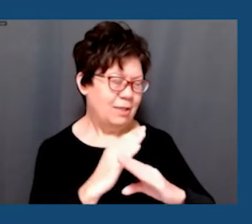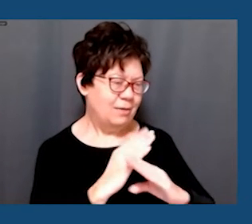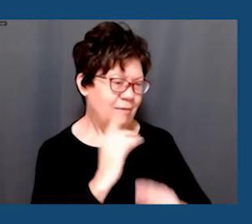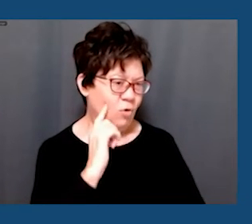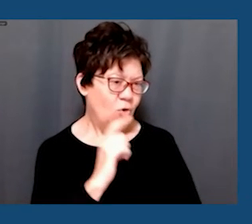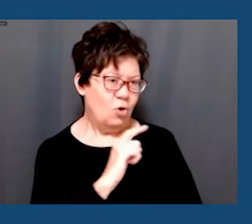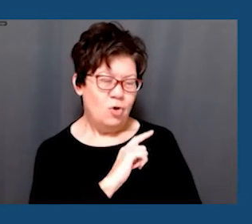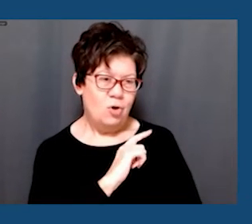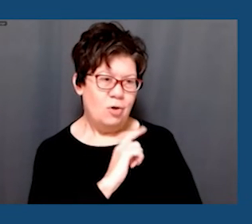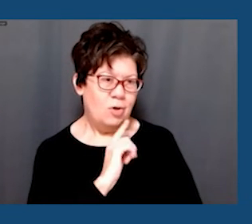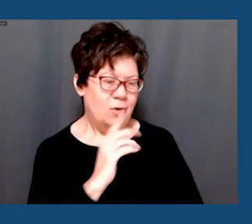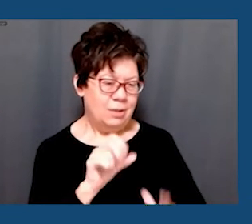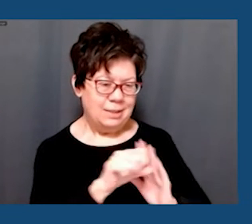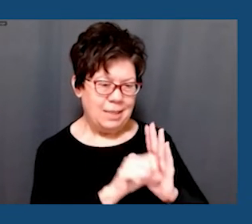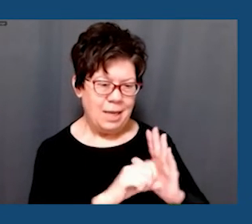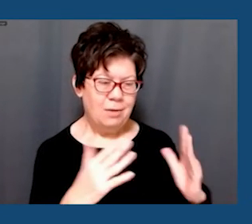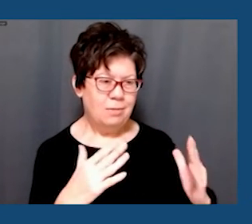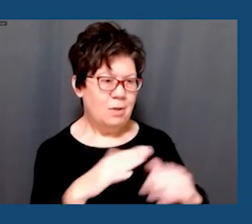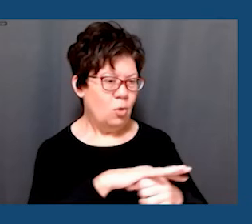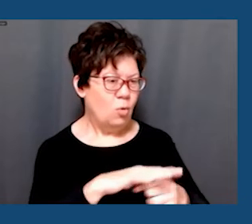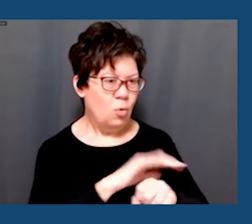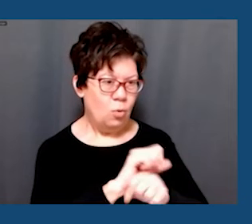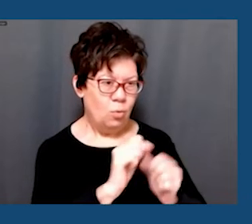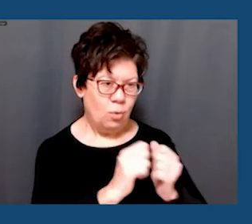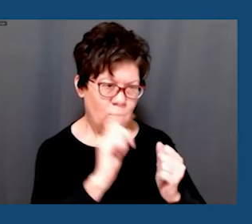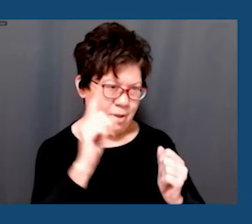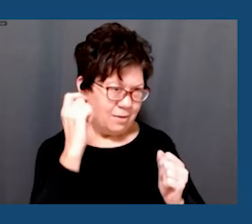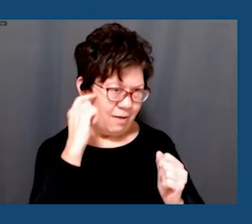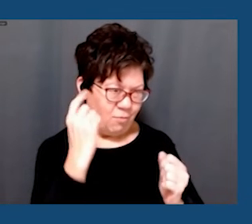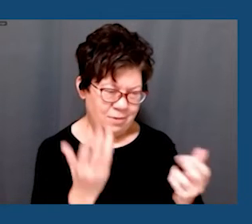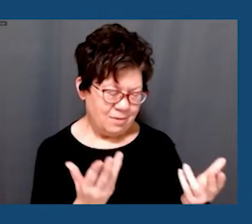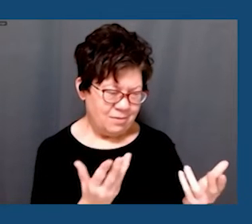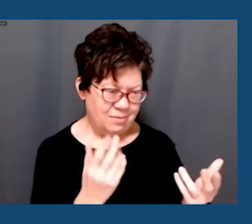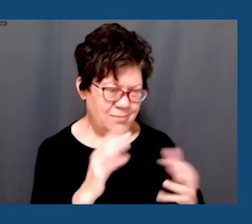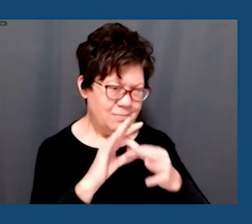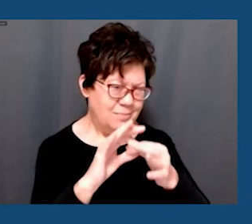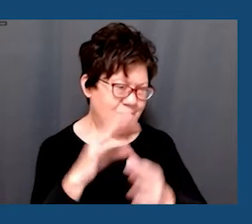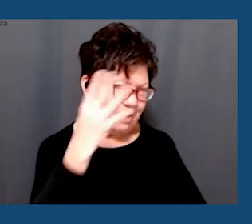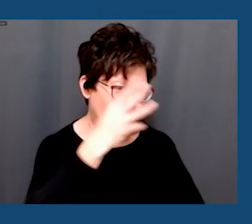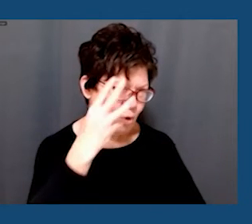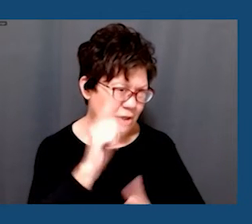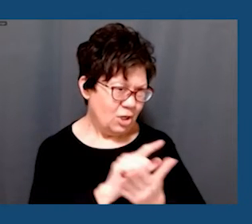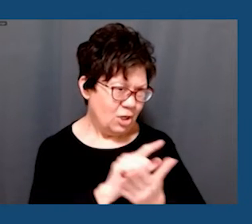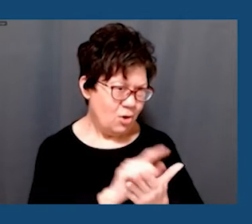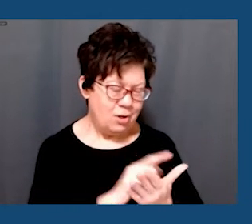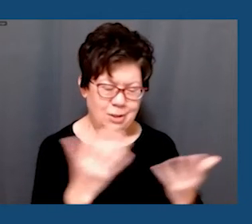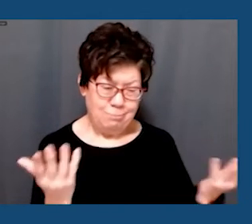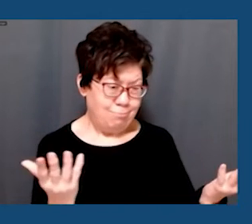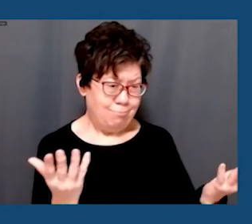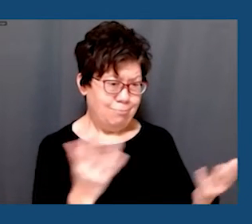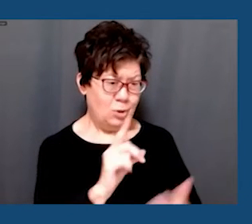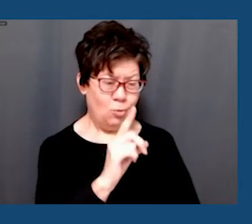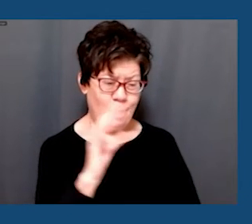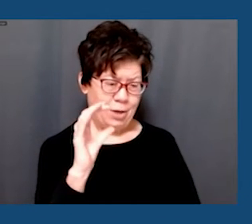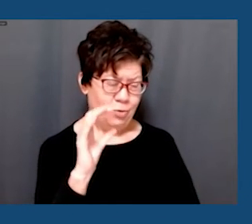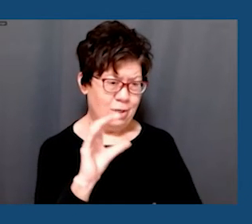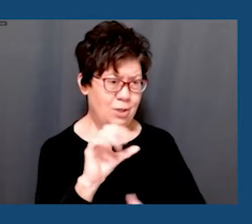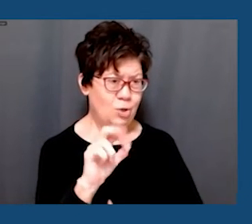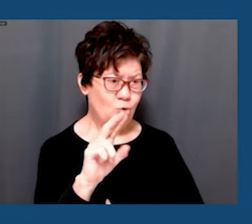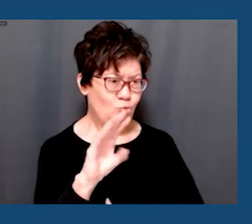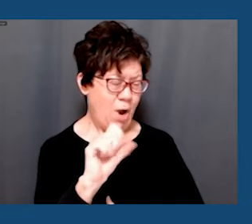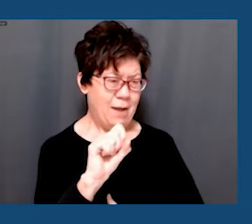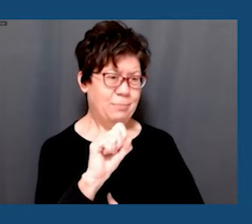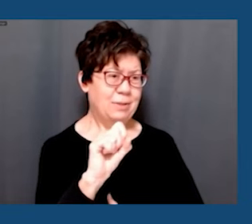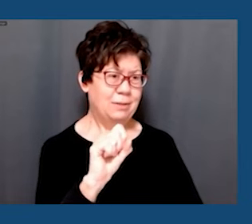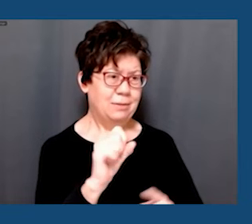or local, to work with the federal government when it comes to immigration laws. There are 100 crimes that if migrants or